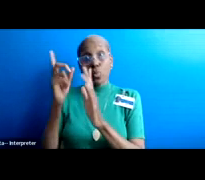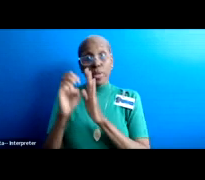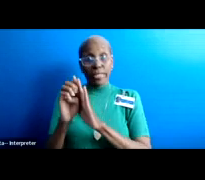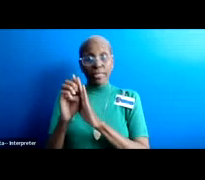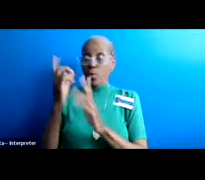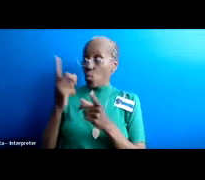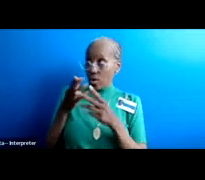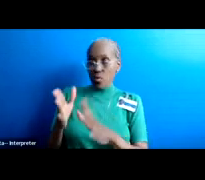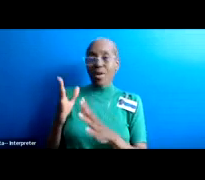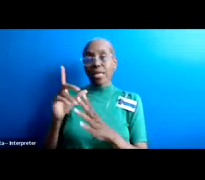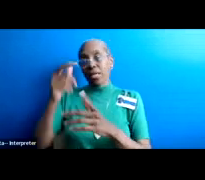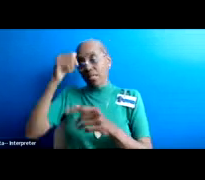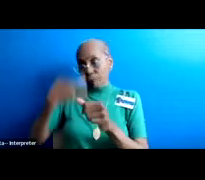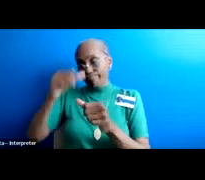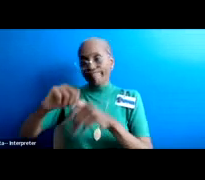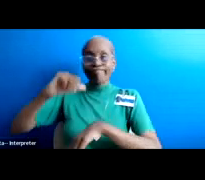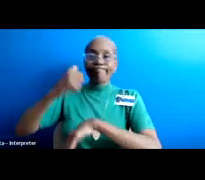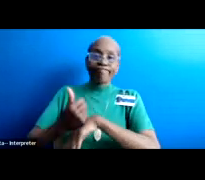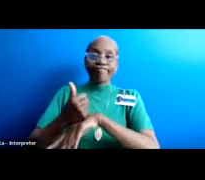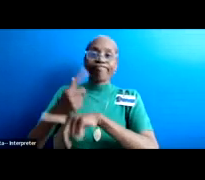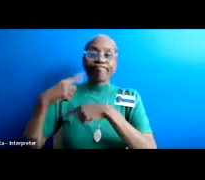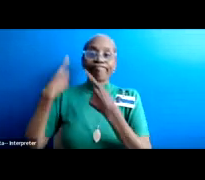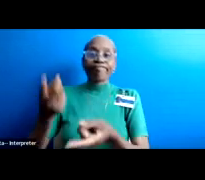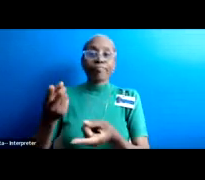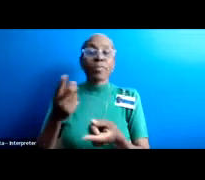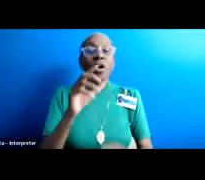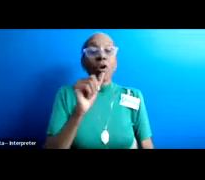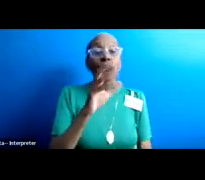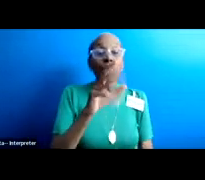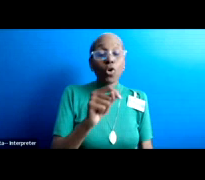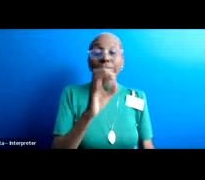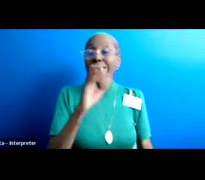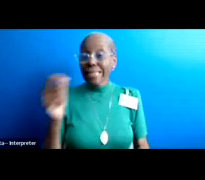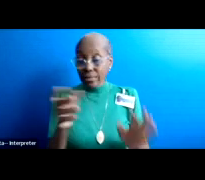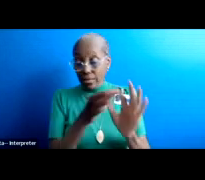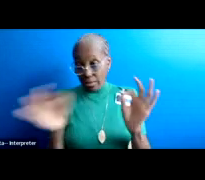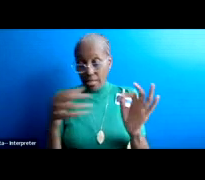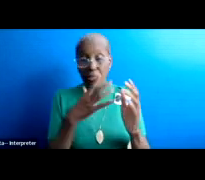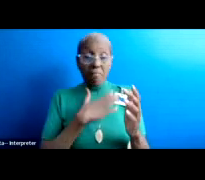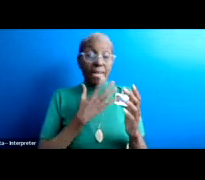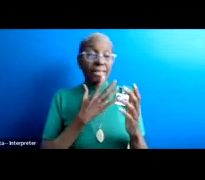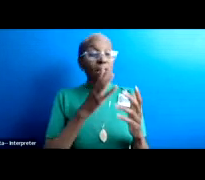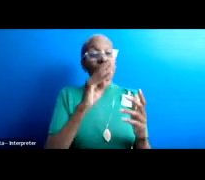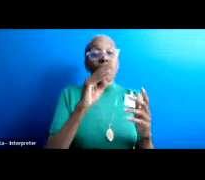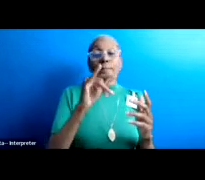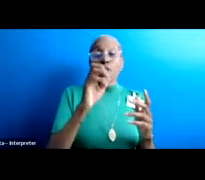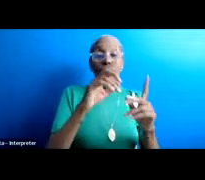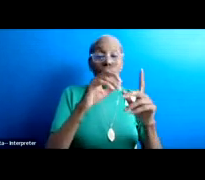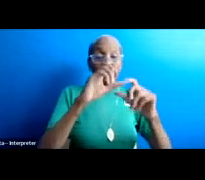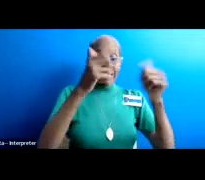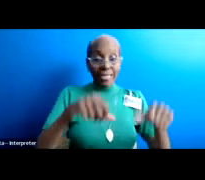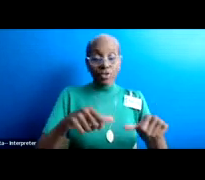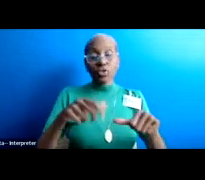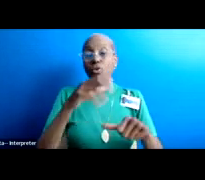of one way he is commemorated. So for the alt text for this image, I would say a marble statue of a